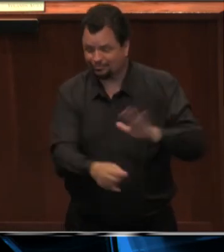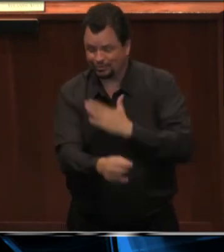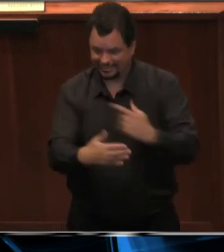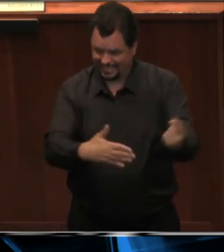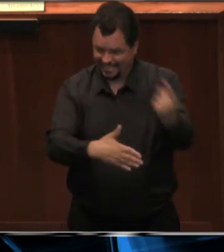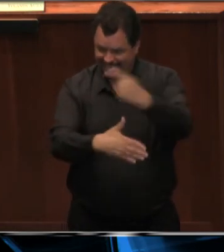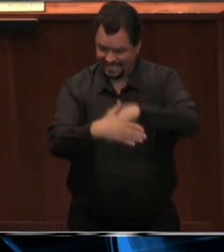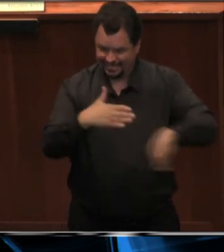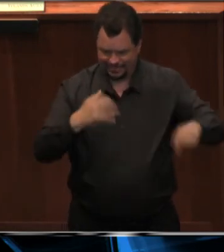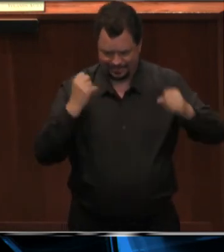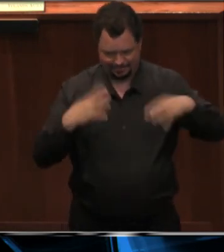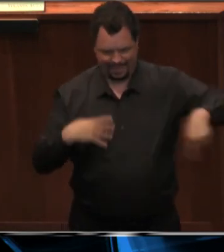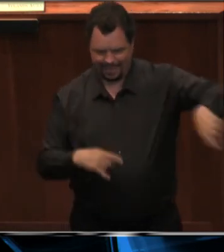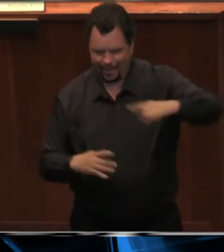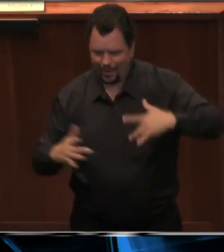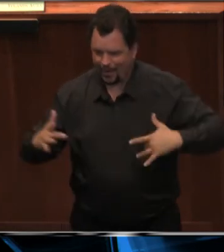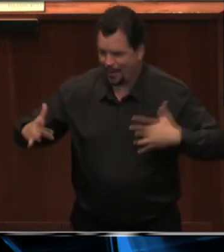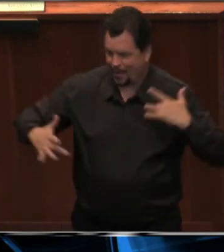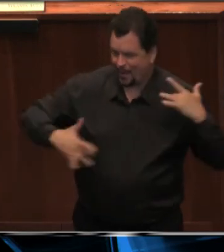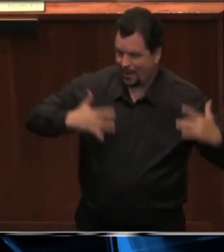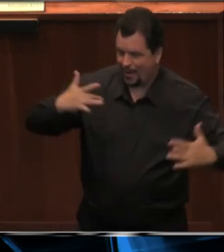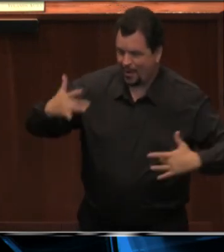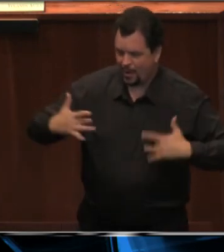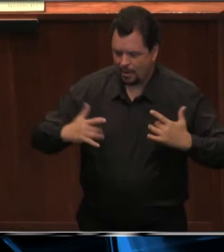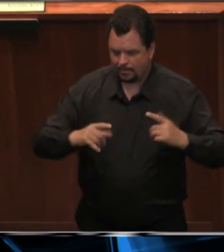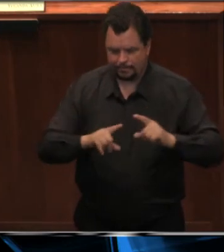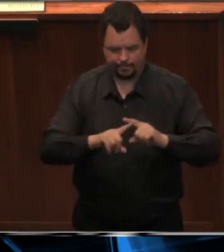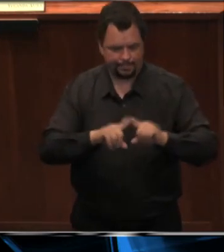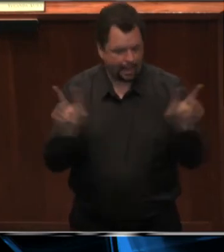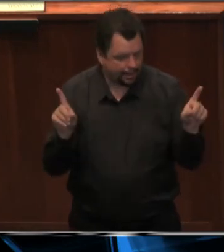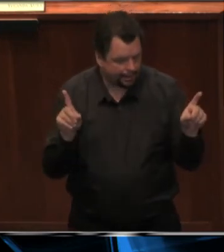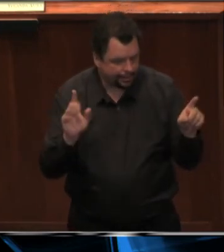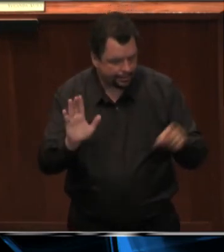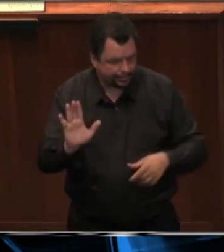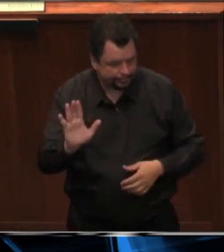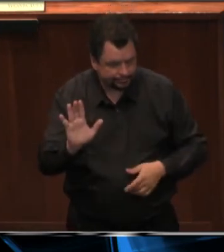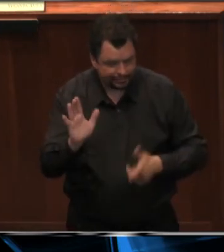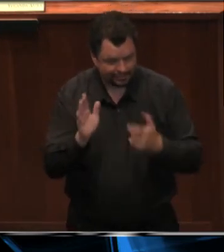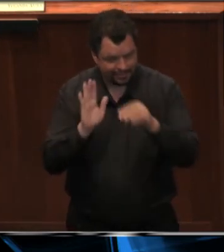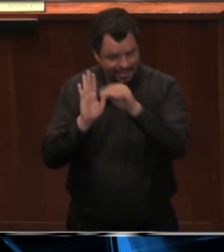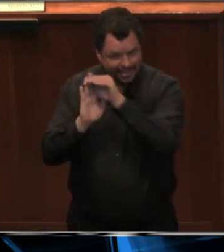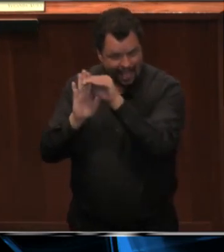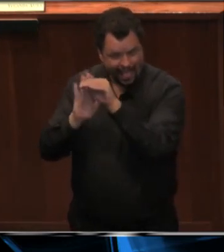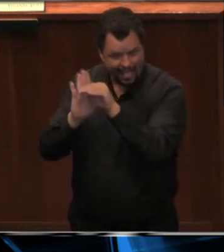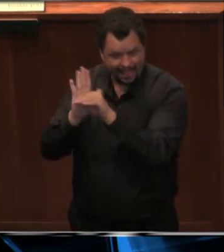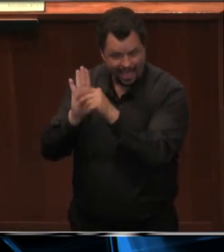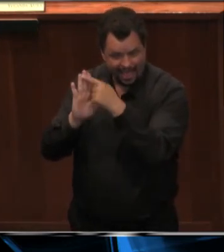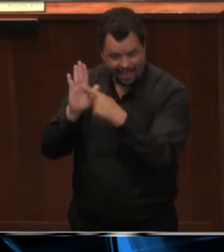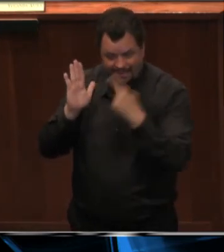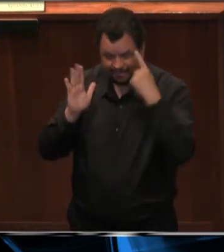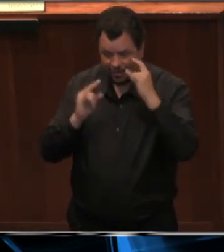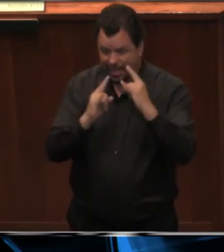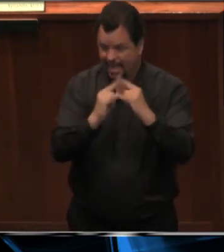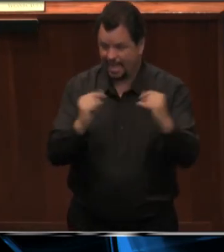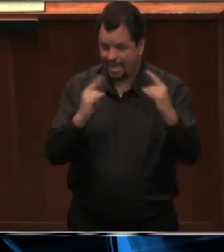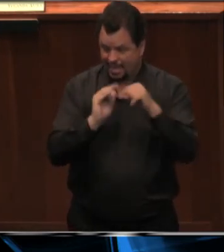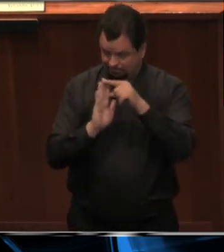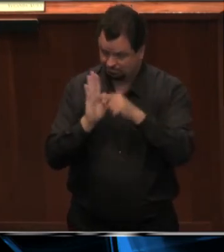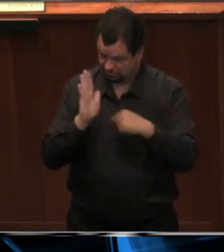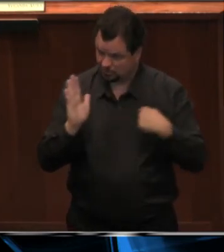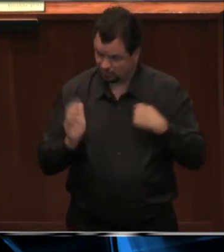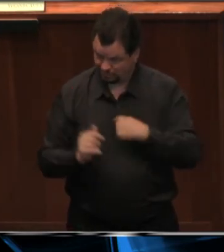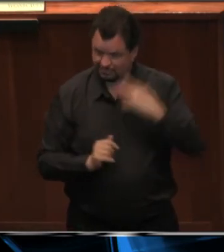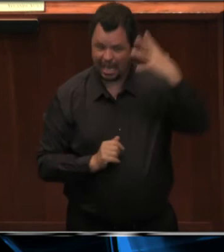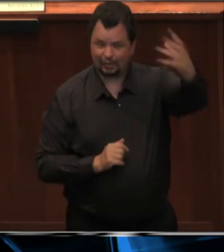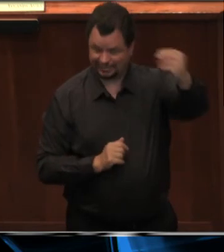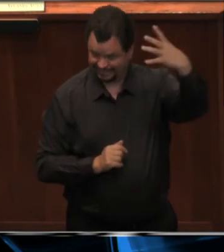guys set guidelines for camps, and I use those guidelines. We're outside, we're distancing, we have measures